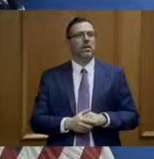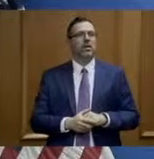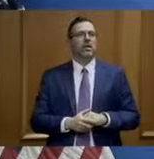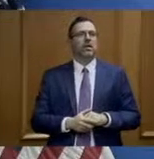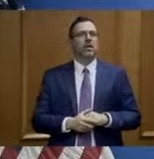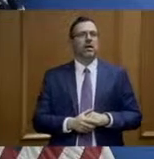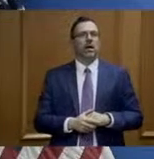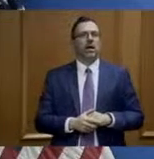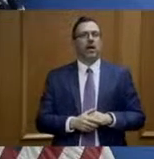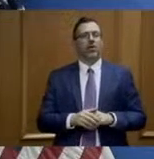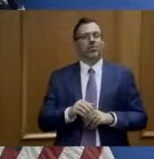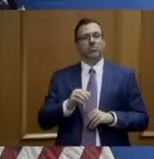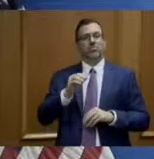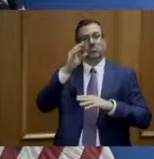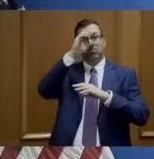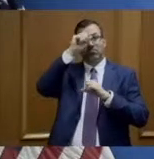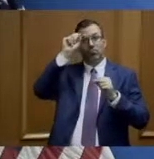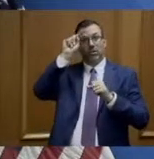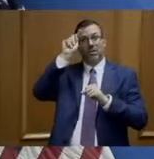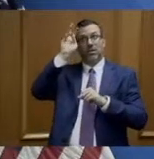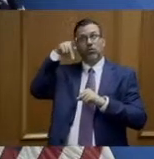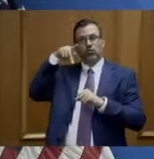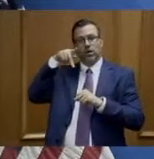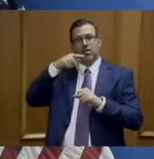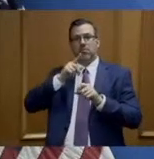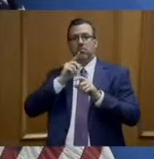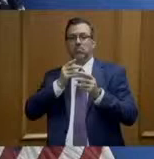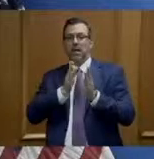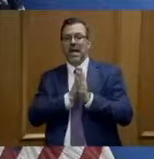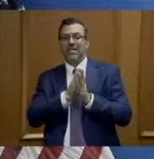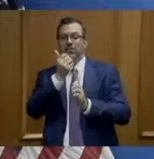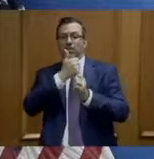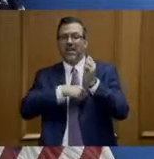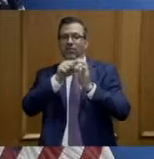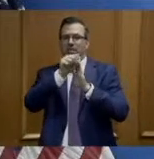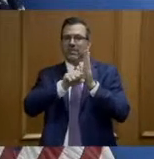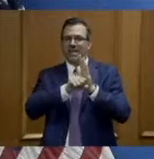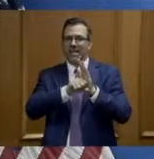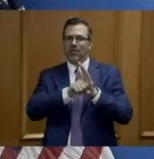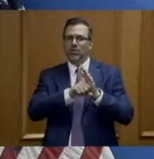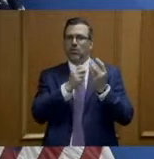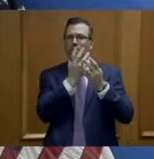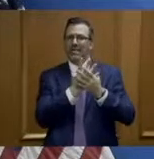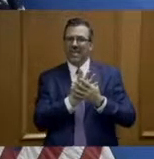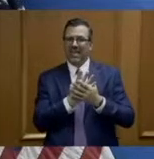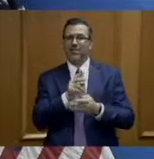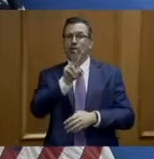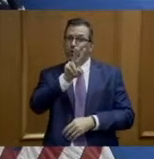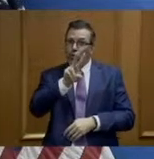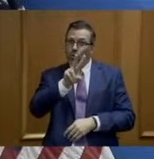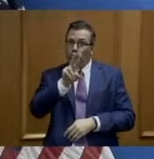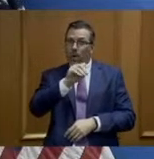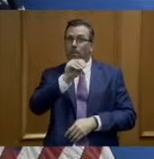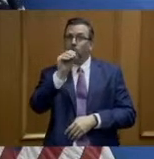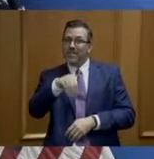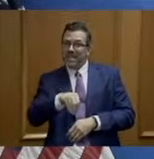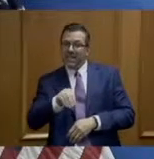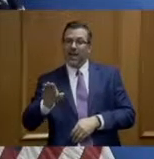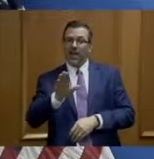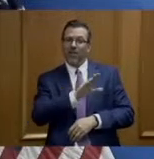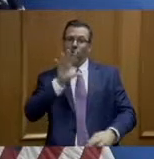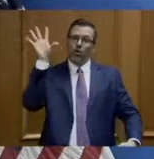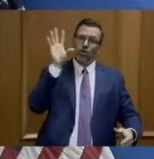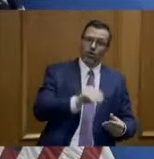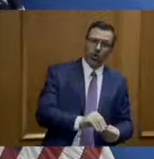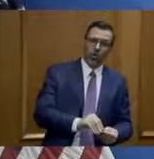get 2% of your population tested in a single month. We certainly have considered the fact that there are